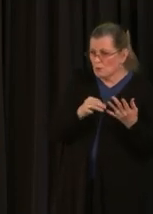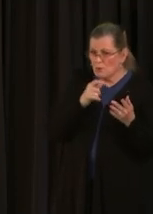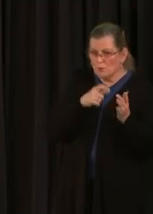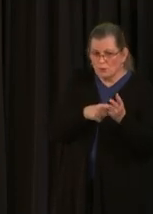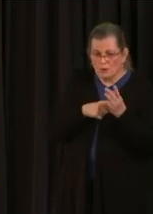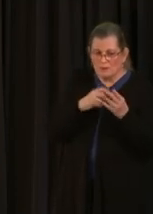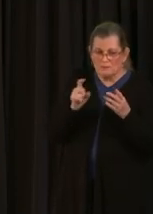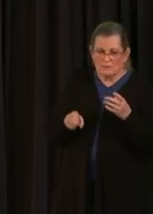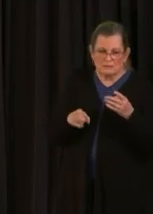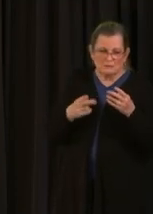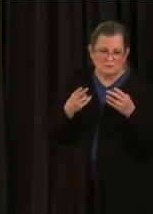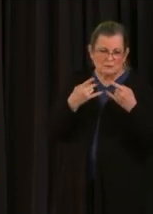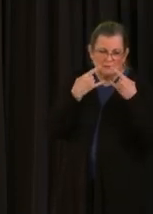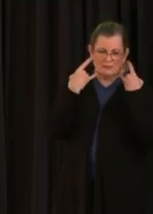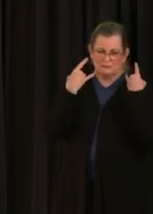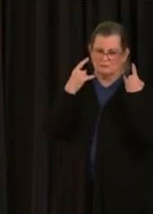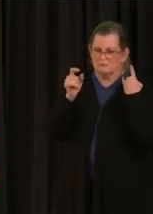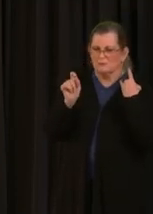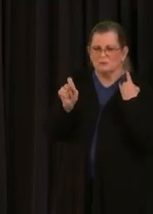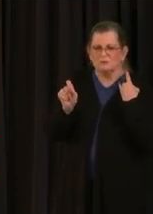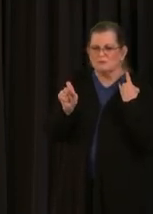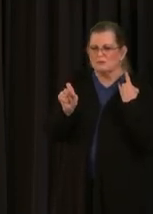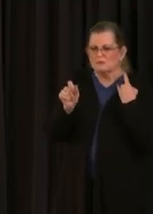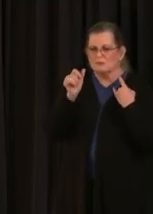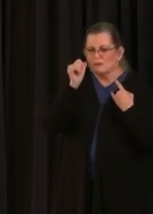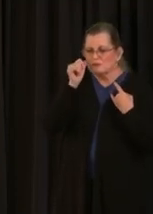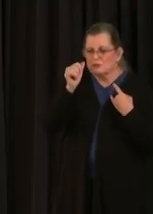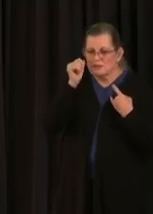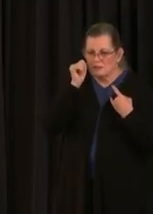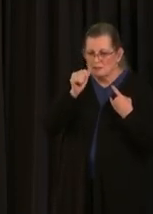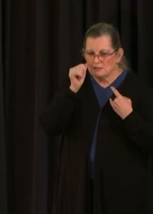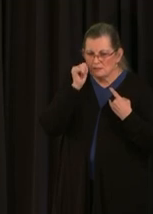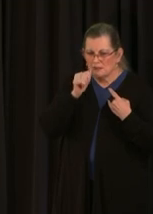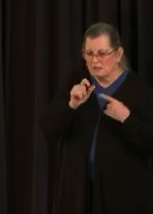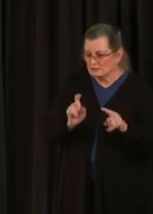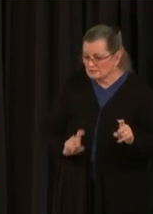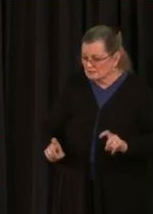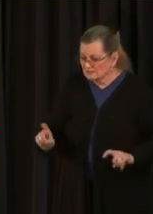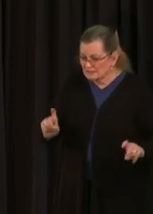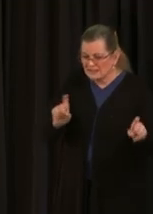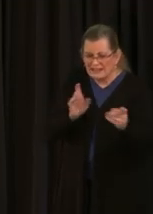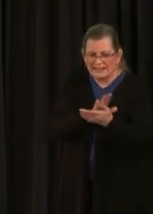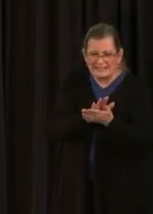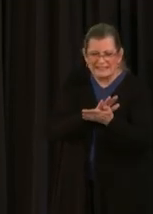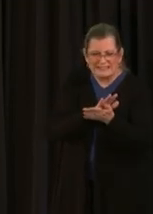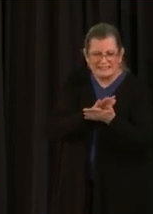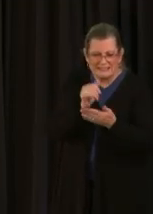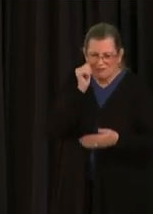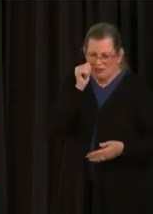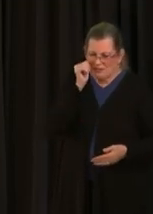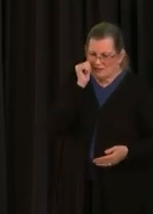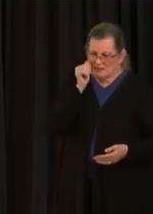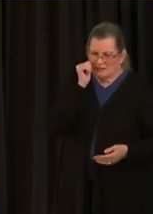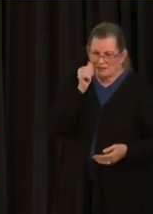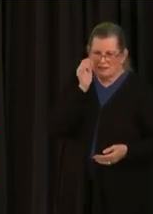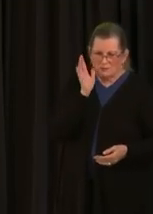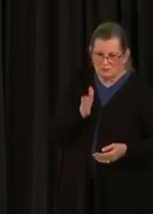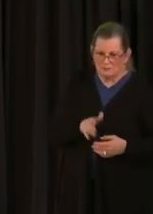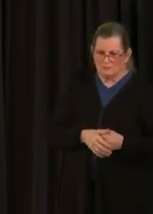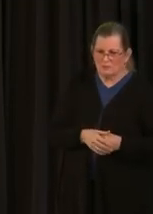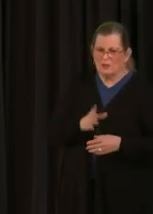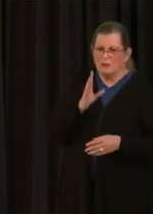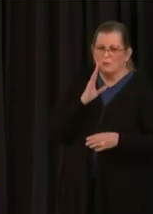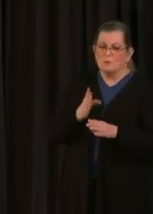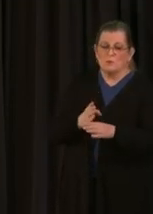Yeah, no, I was just going to add that we did enhance bus and rail service in August of last year, and we resumed front